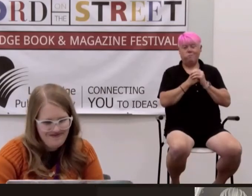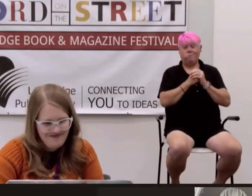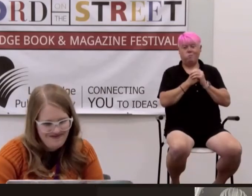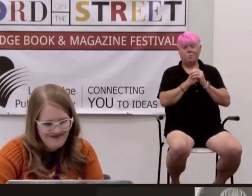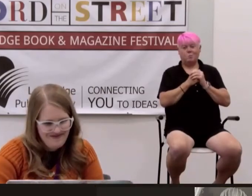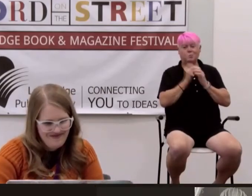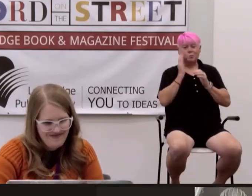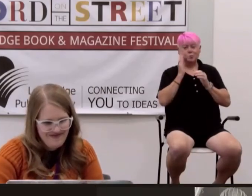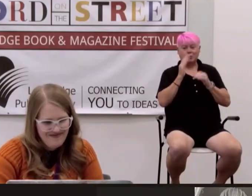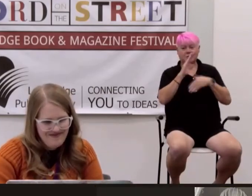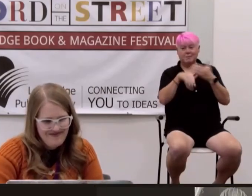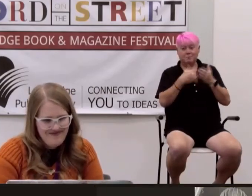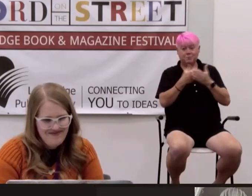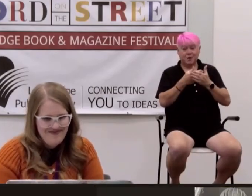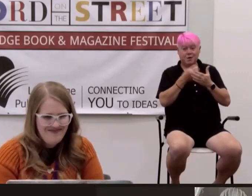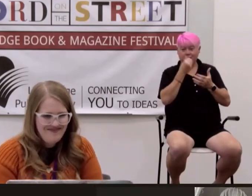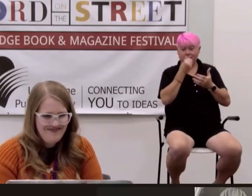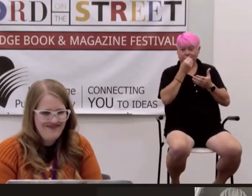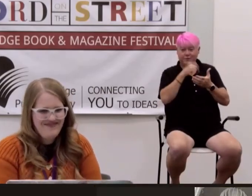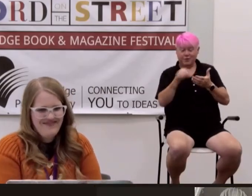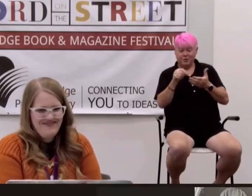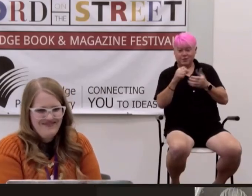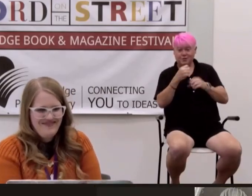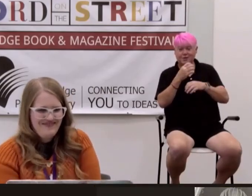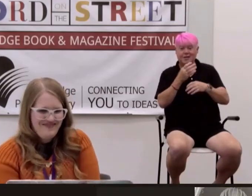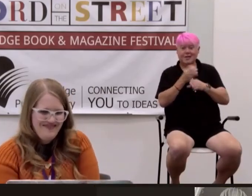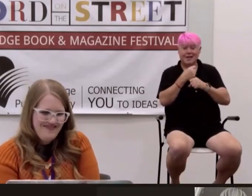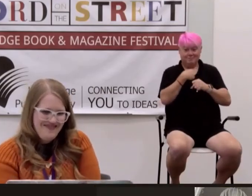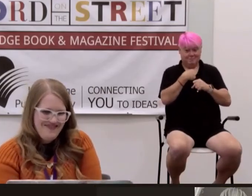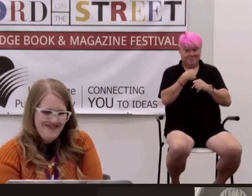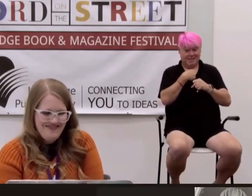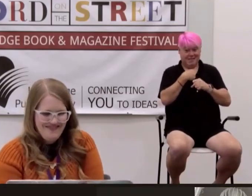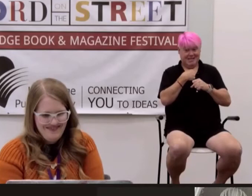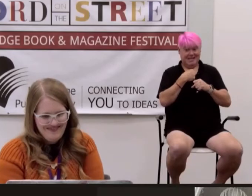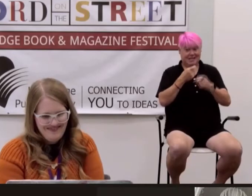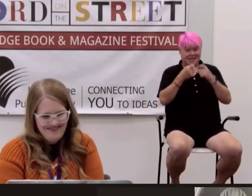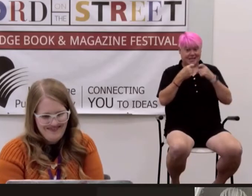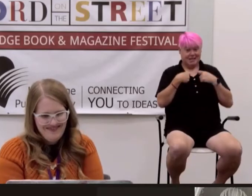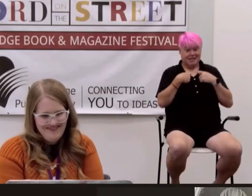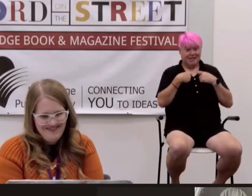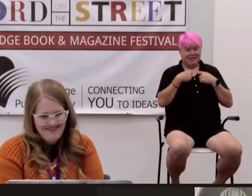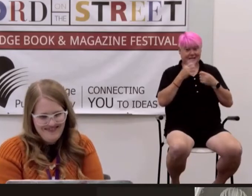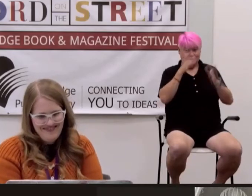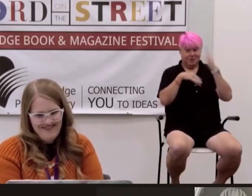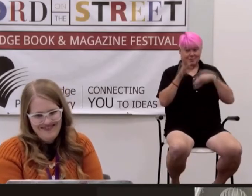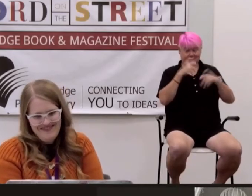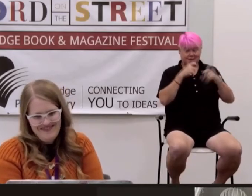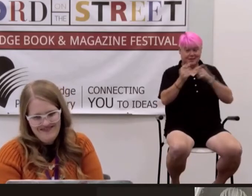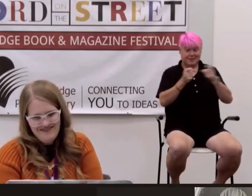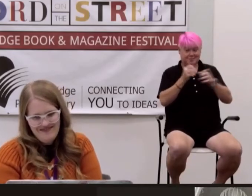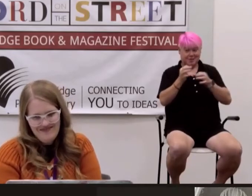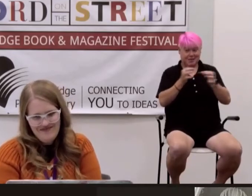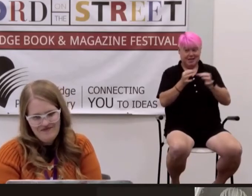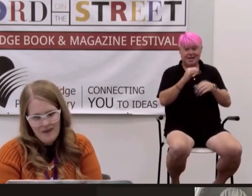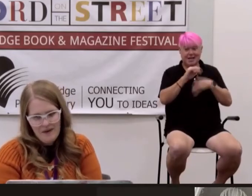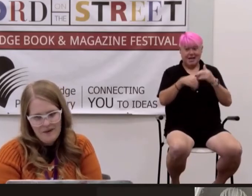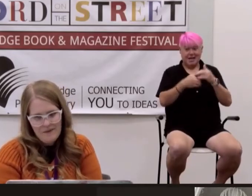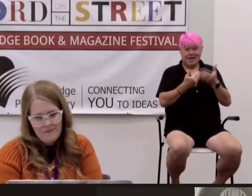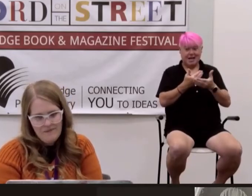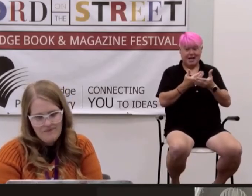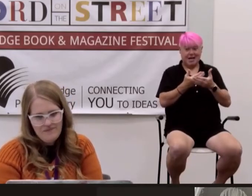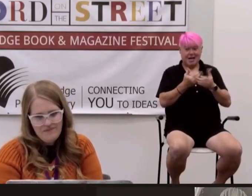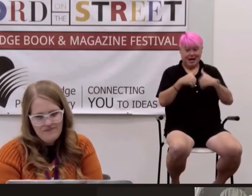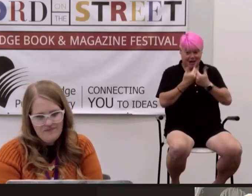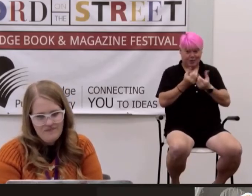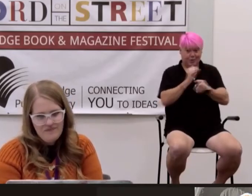Well, all the recipes gave me trouble. So I will explain how we worked, because like